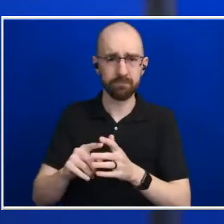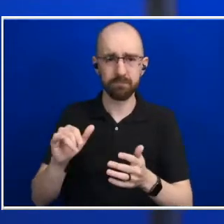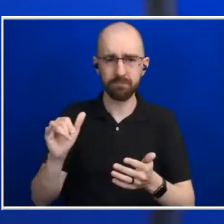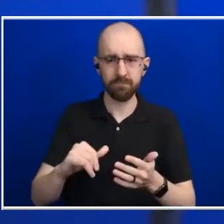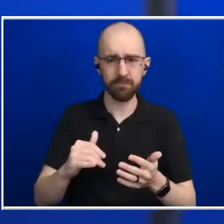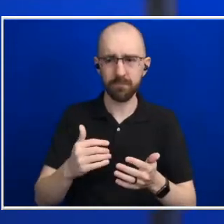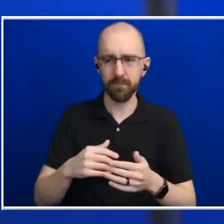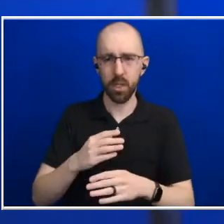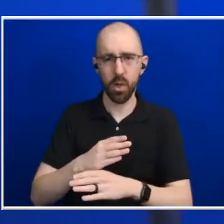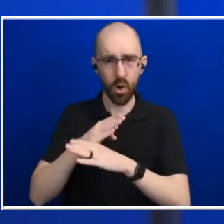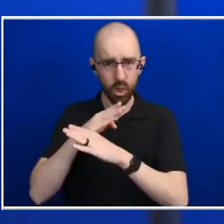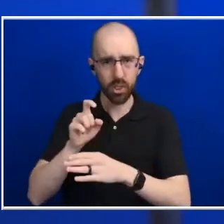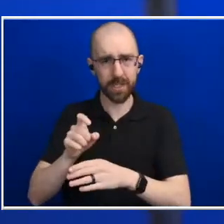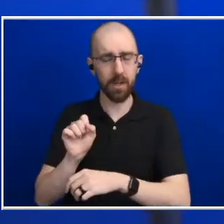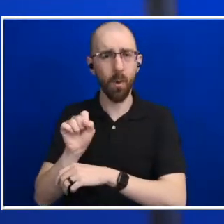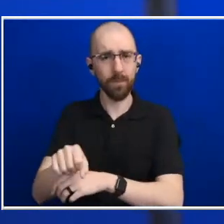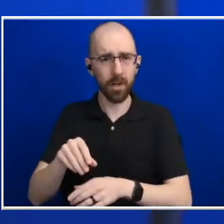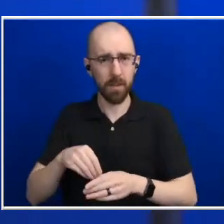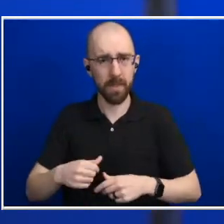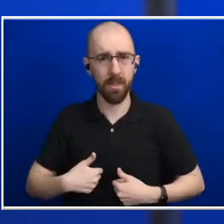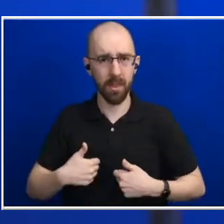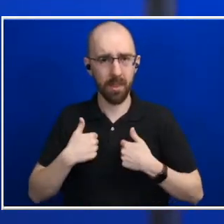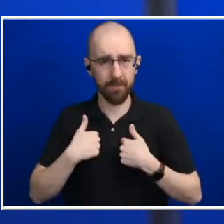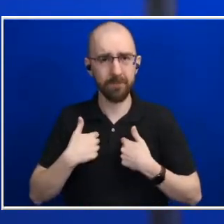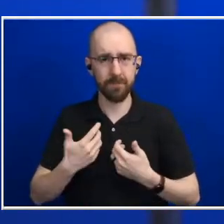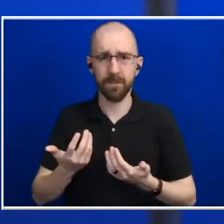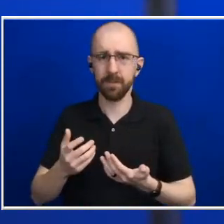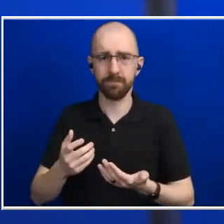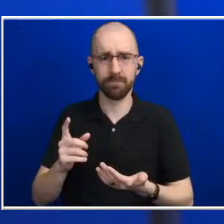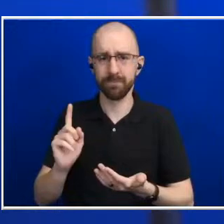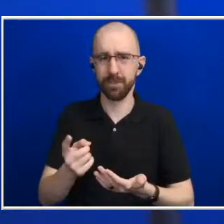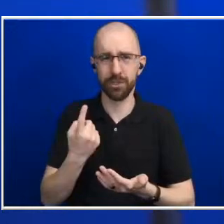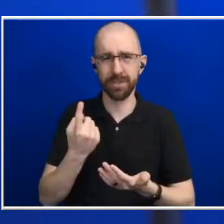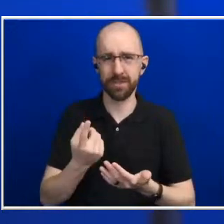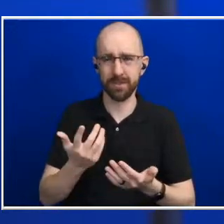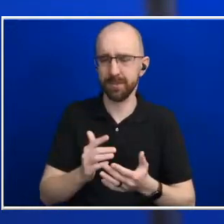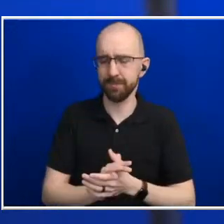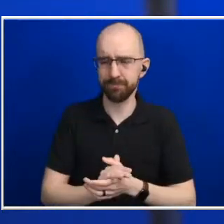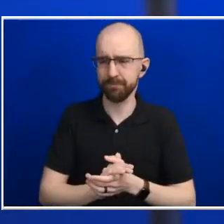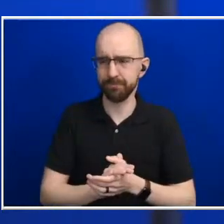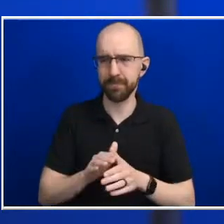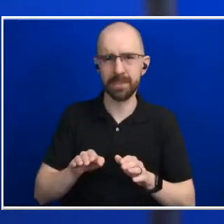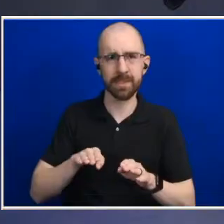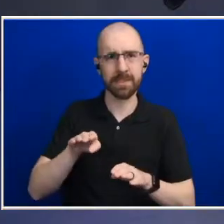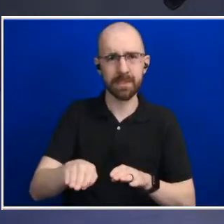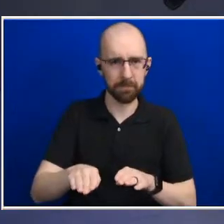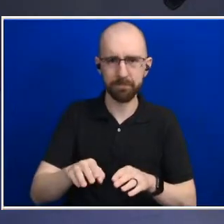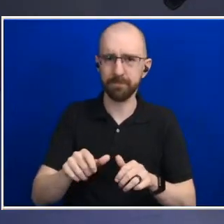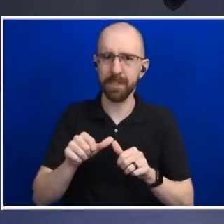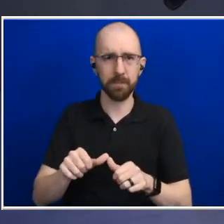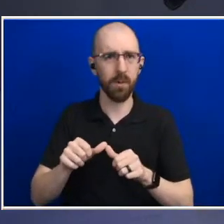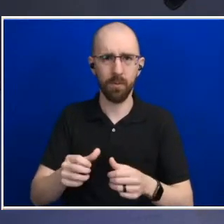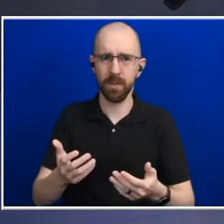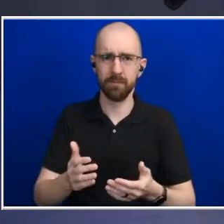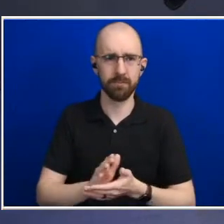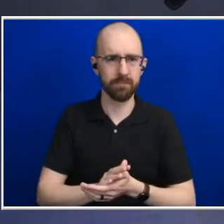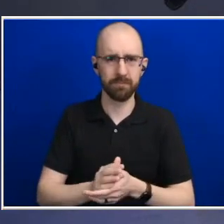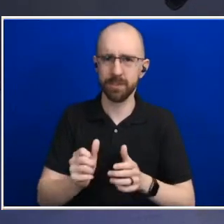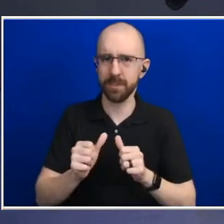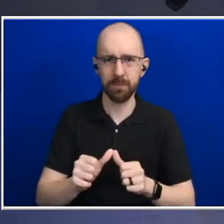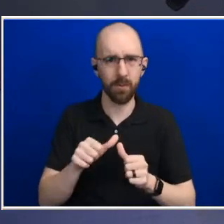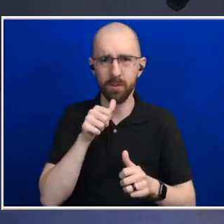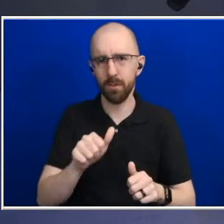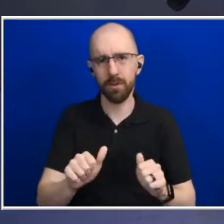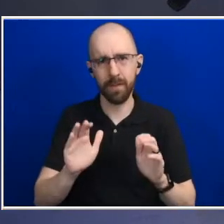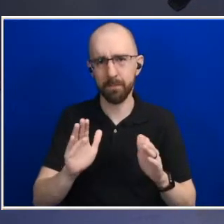overcome in life, that it's just a step in the road and keep going. Just keep going. Don't give up. Hayden, I'm going to